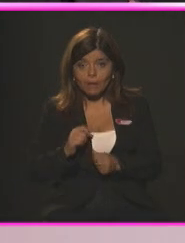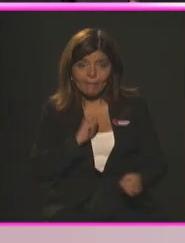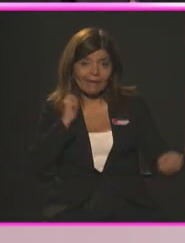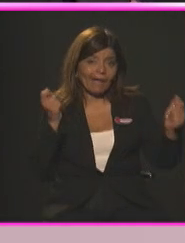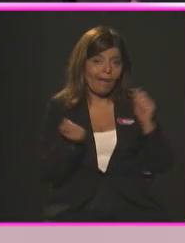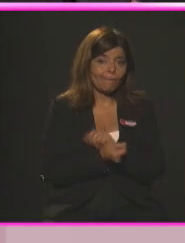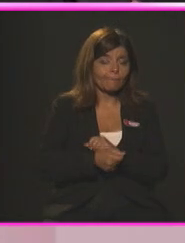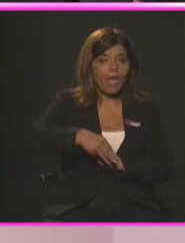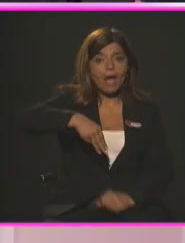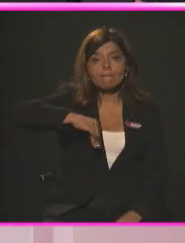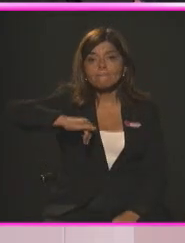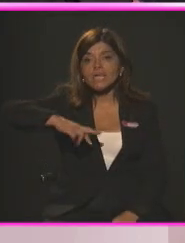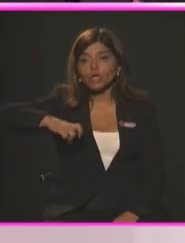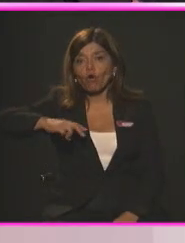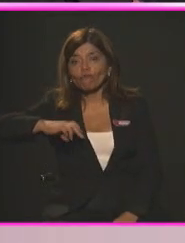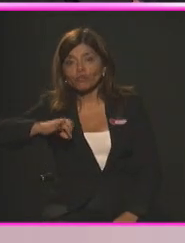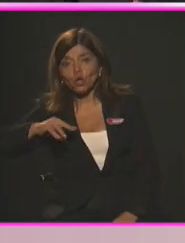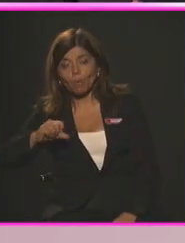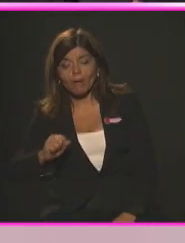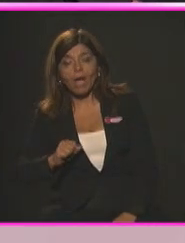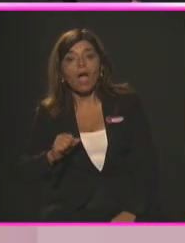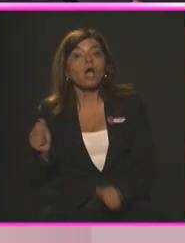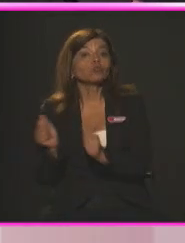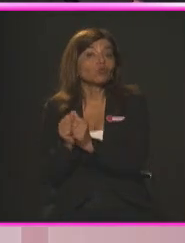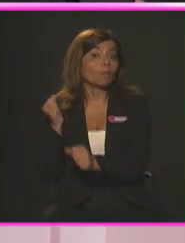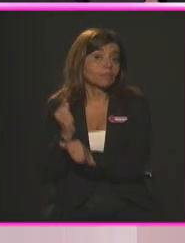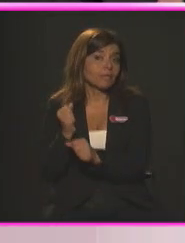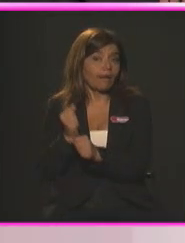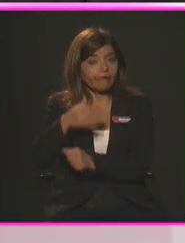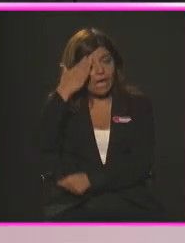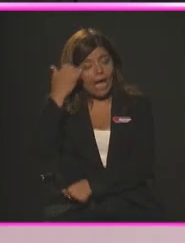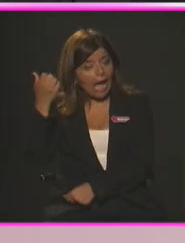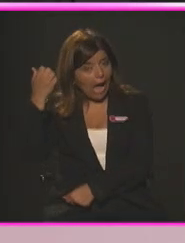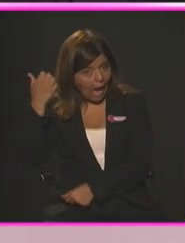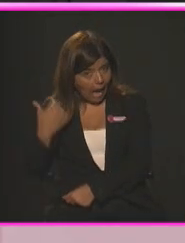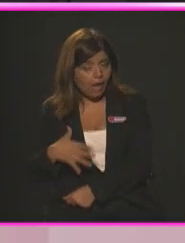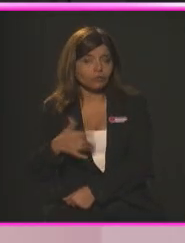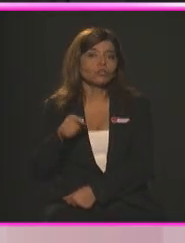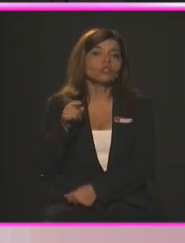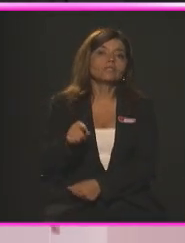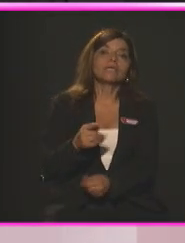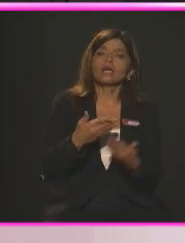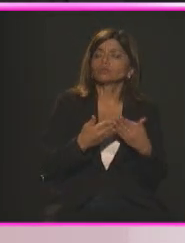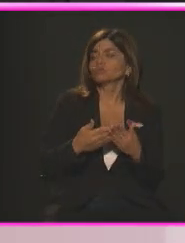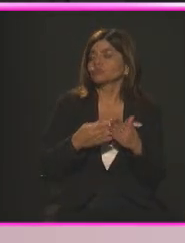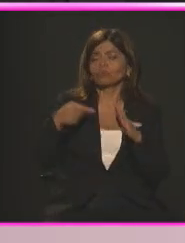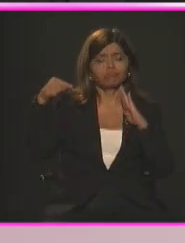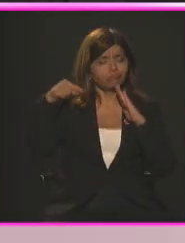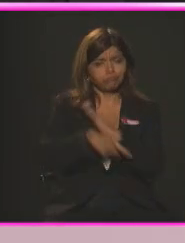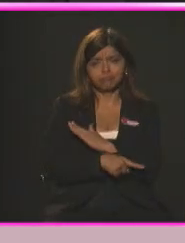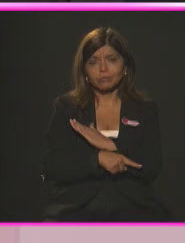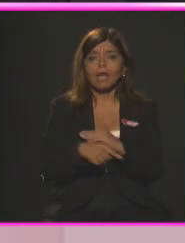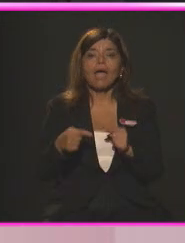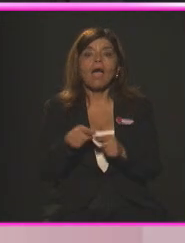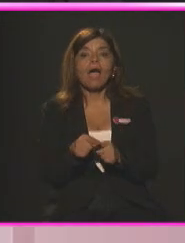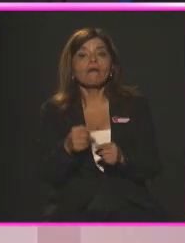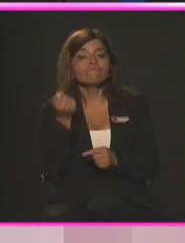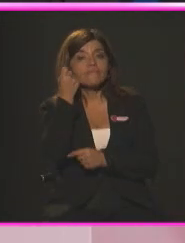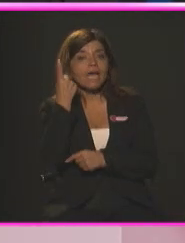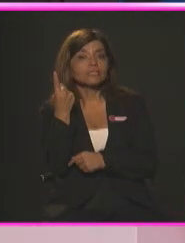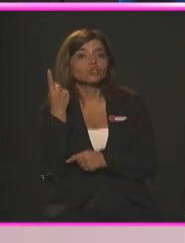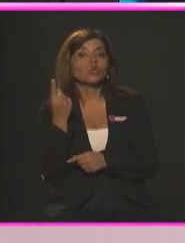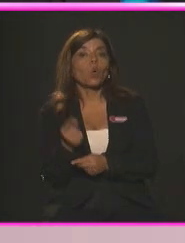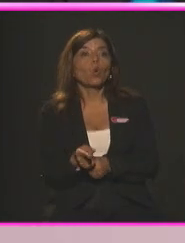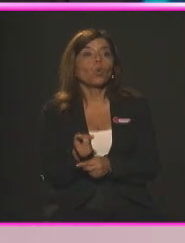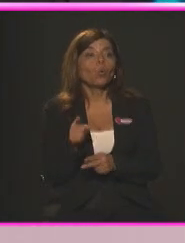at UC San Diego, Larry Smarr, took this to an extreme level, making a smoothie out of 60 plant species and